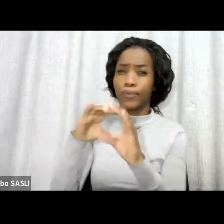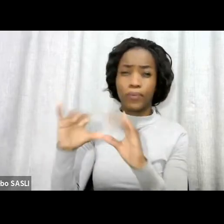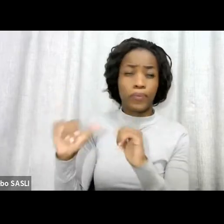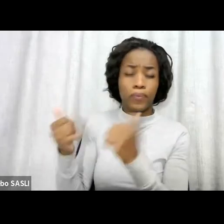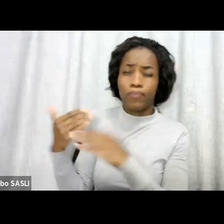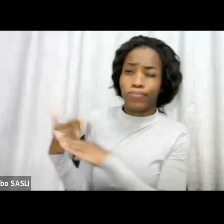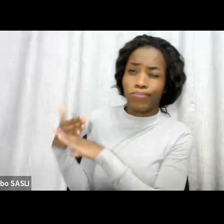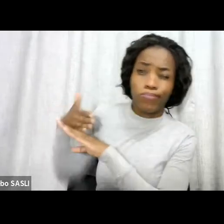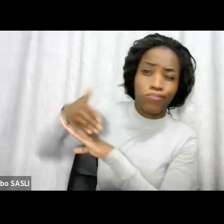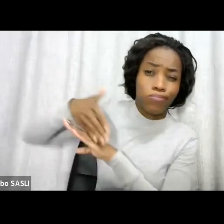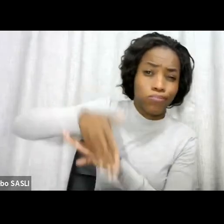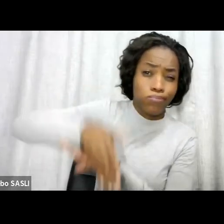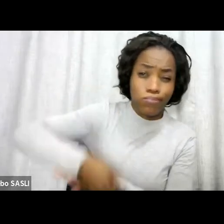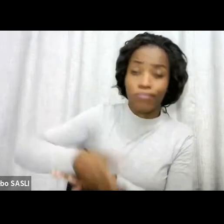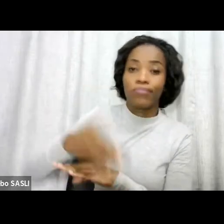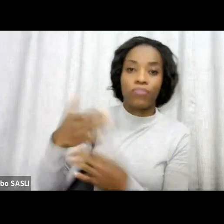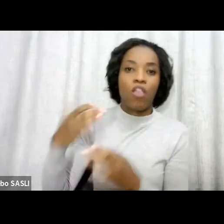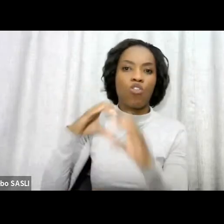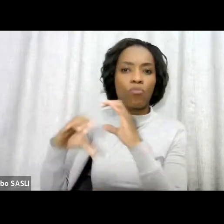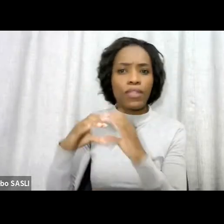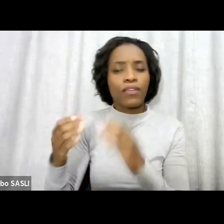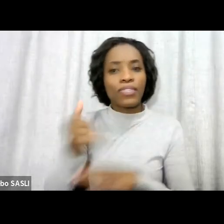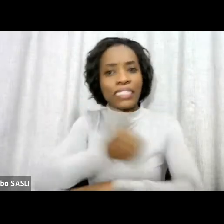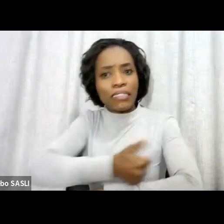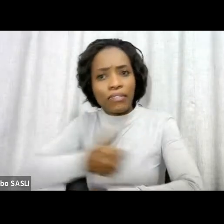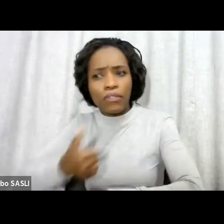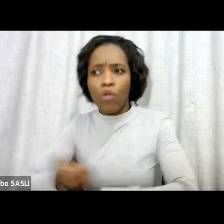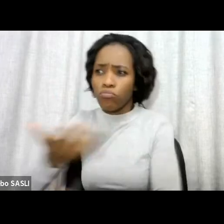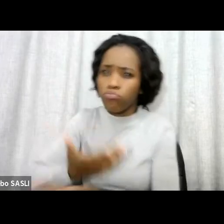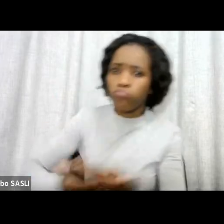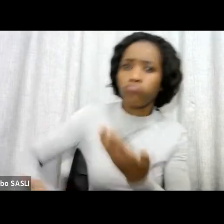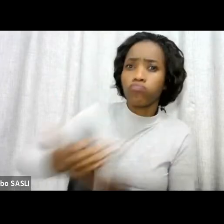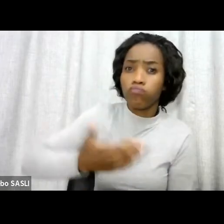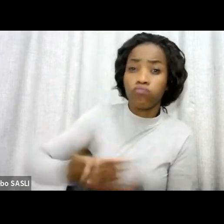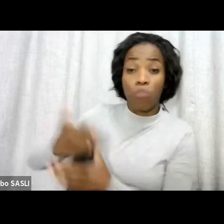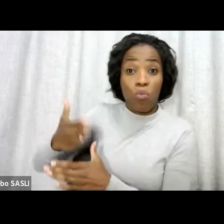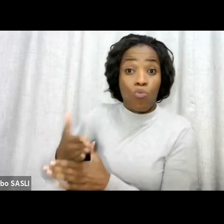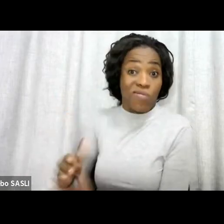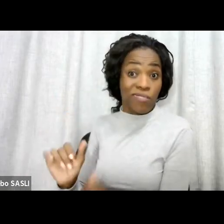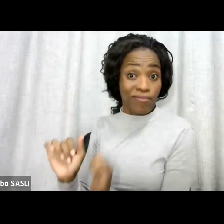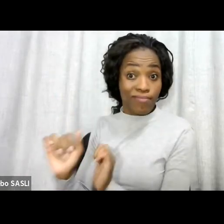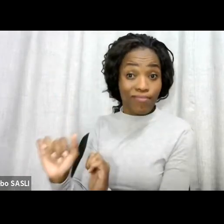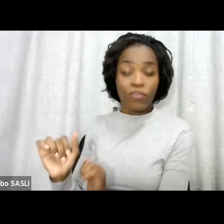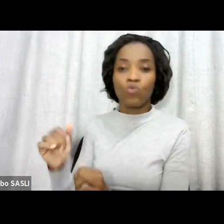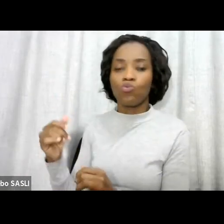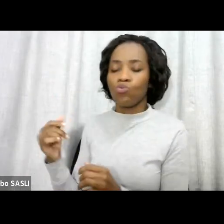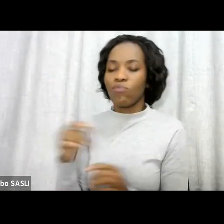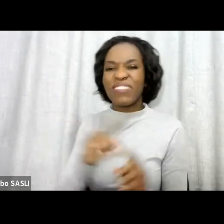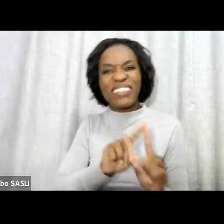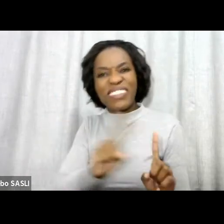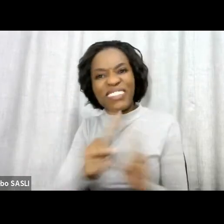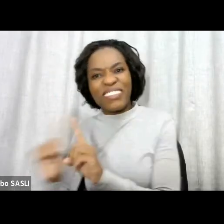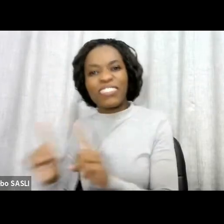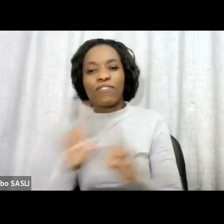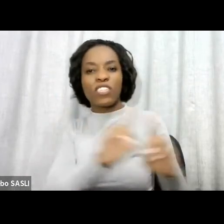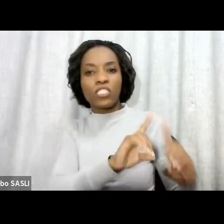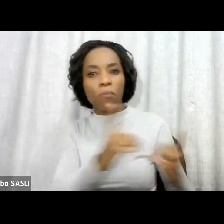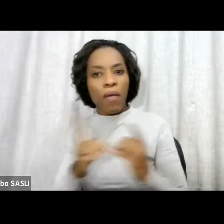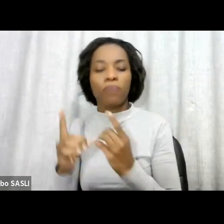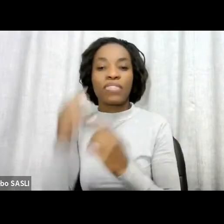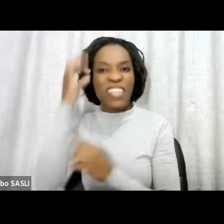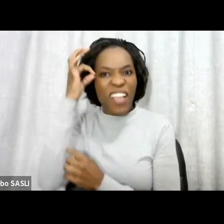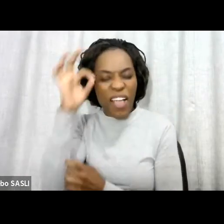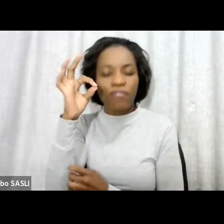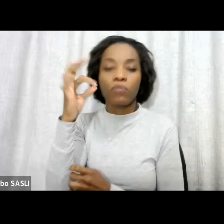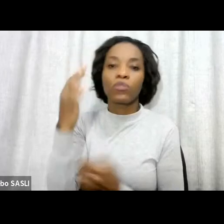in the communications and stakeholder engagement sphere, having worked for numerous South African government departments and entities. He